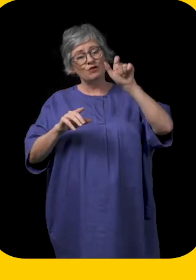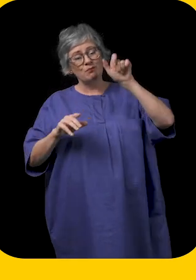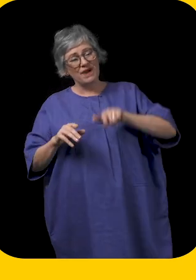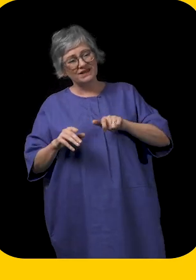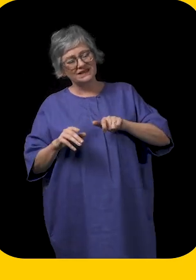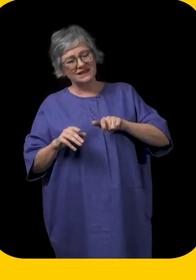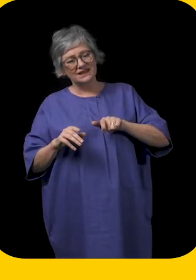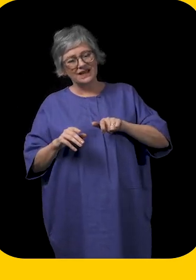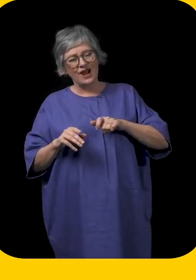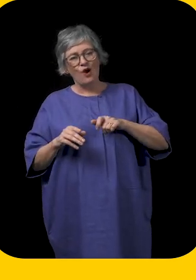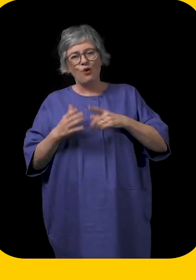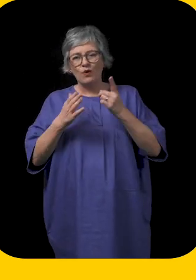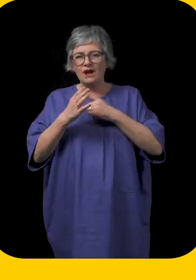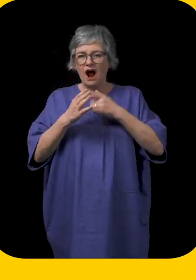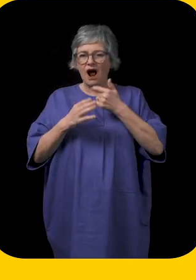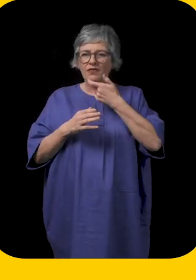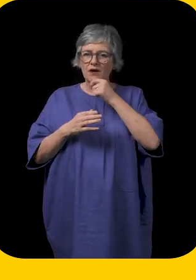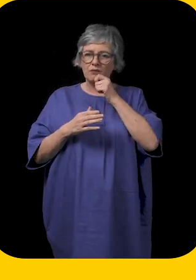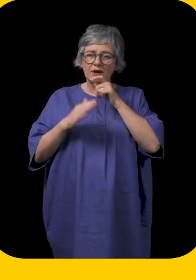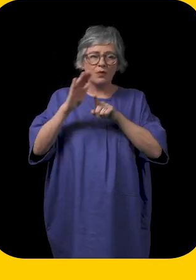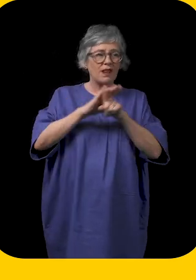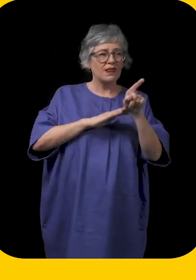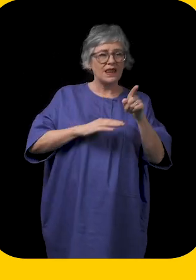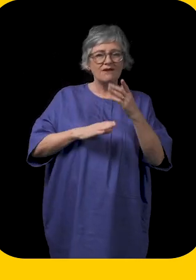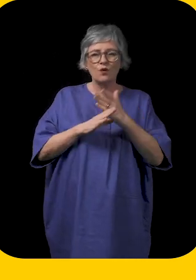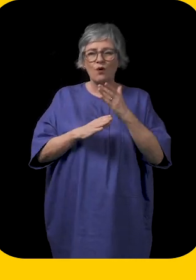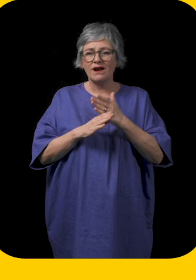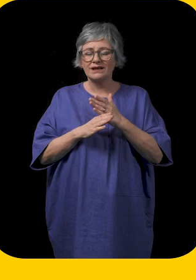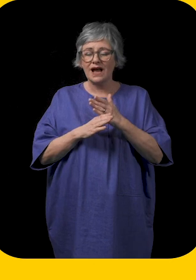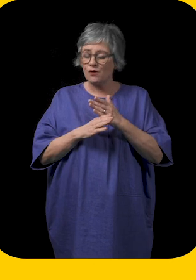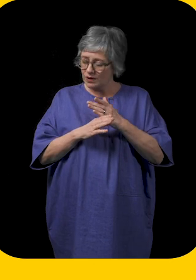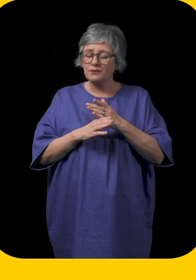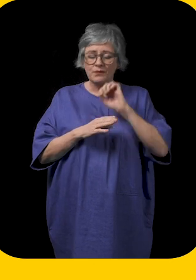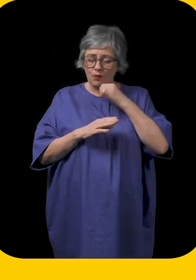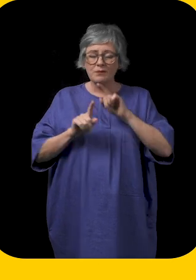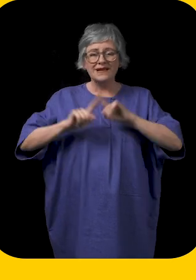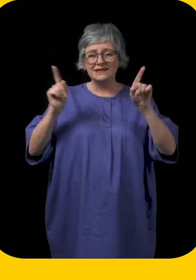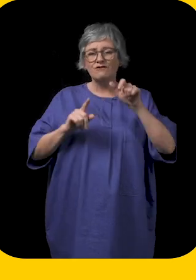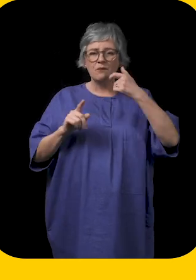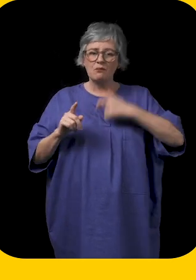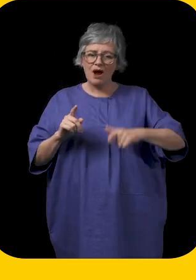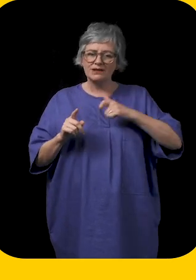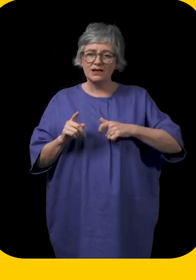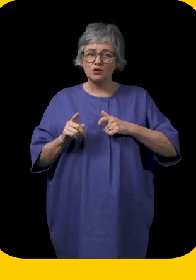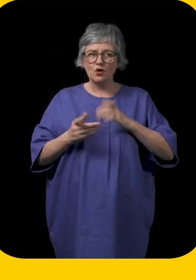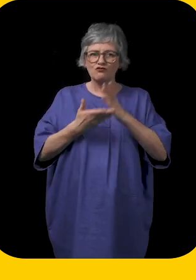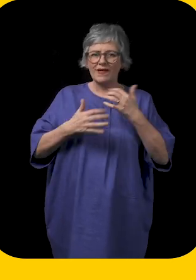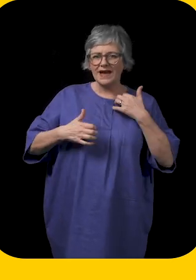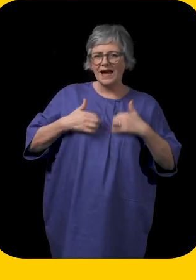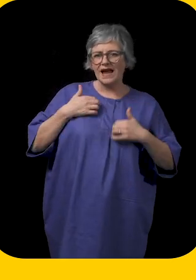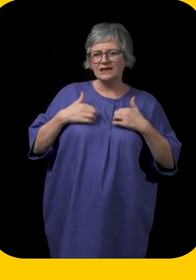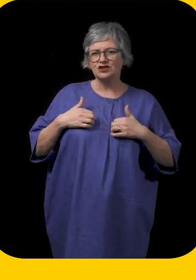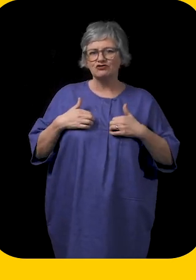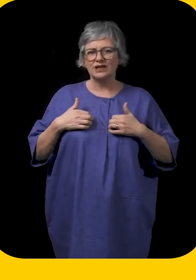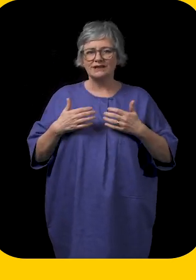But I will be a different person when other people read this work, shall we say, like I will be a different person. And so it's going to be